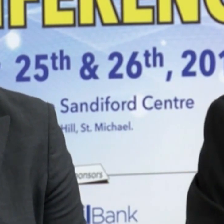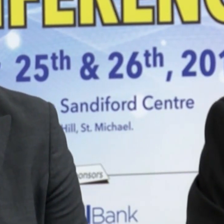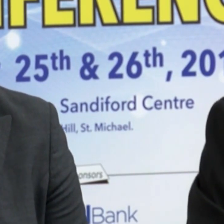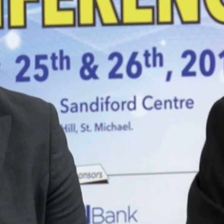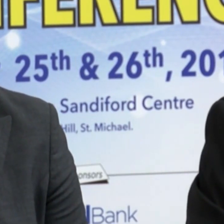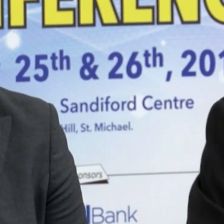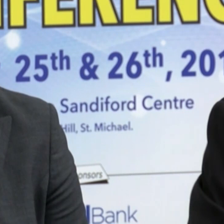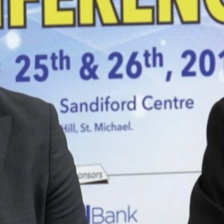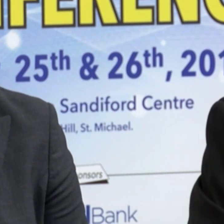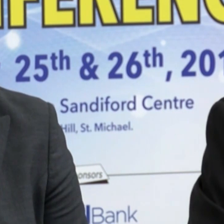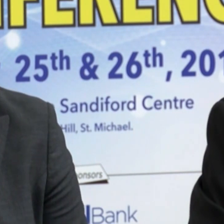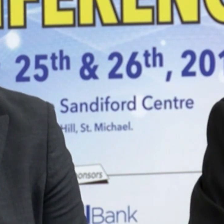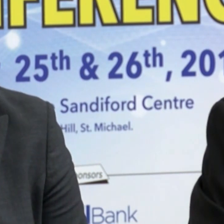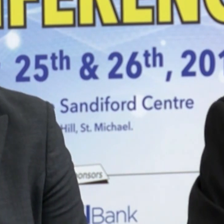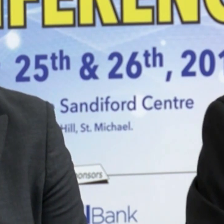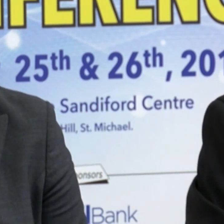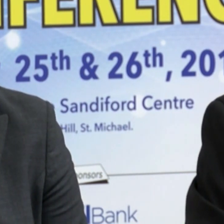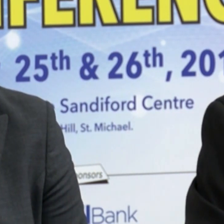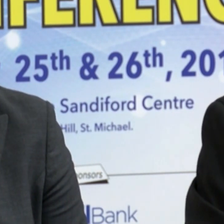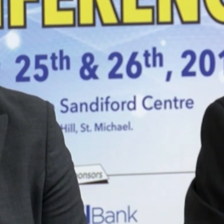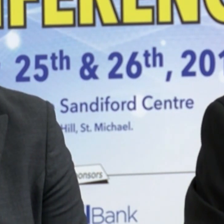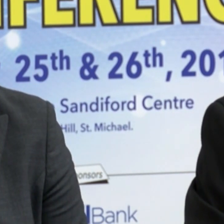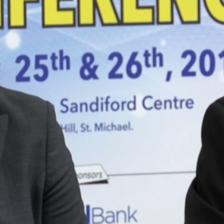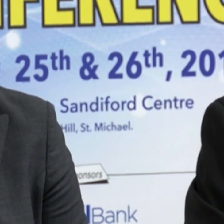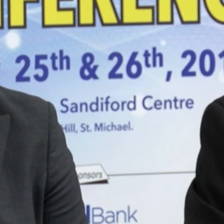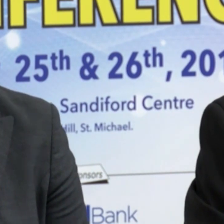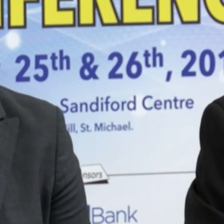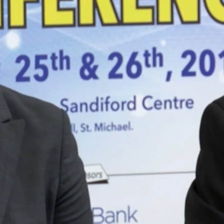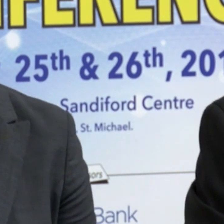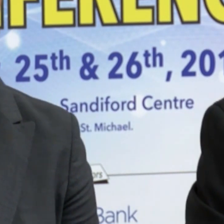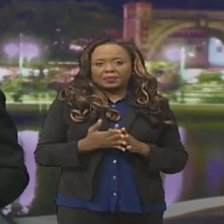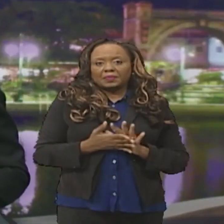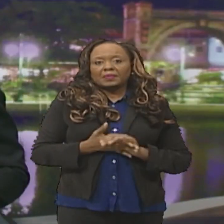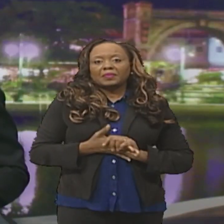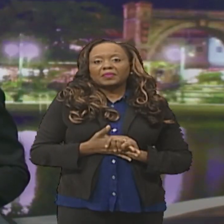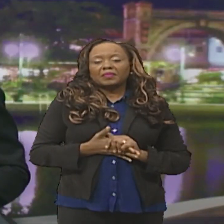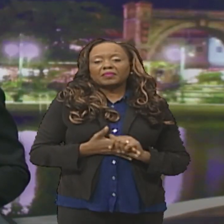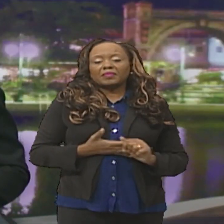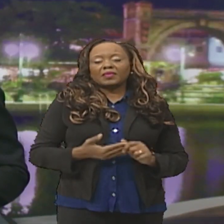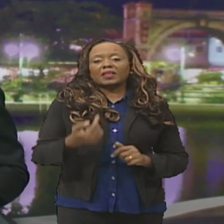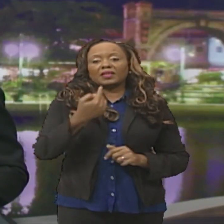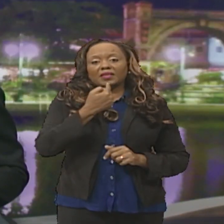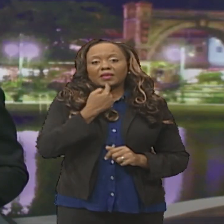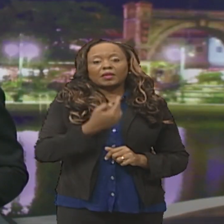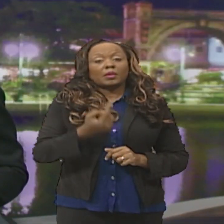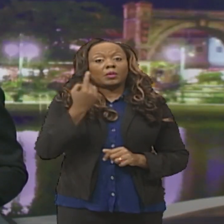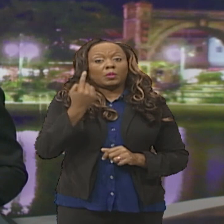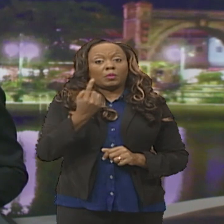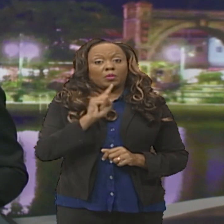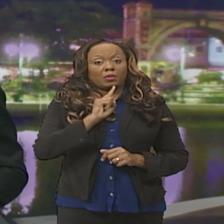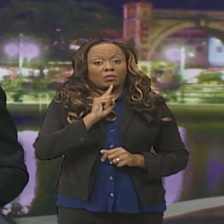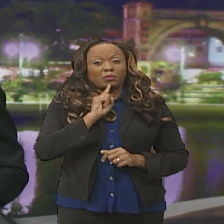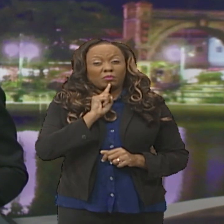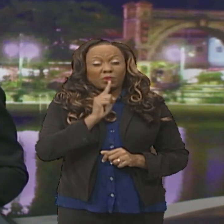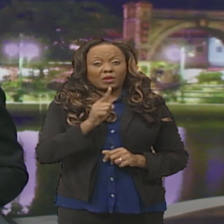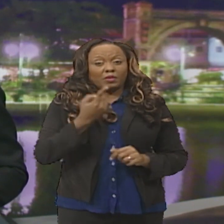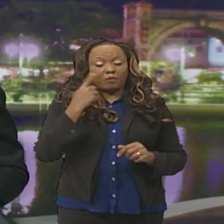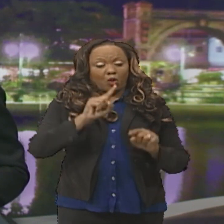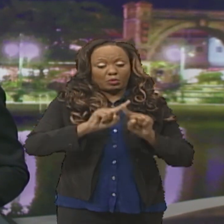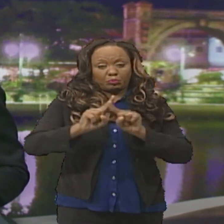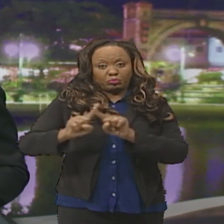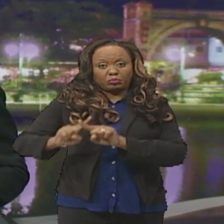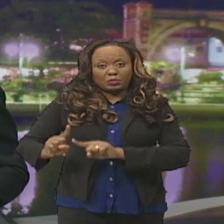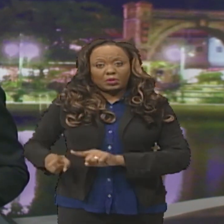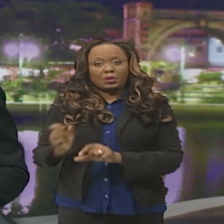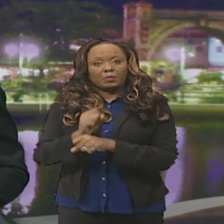to really enhance the business that we're doing. And Ms. Hope says one sure way to diversify